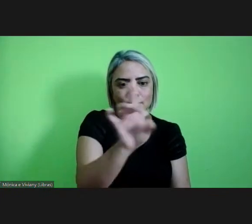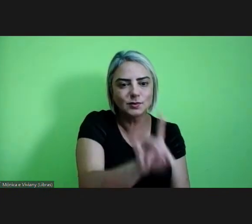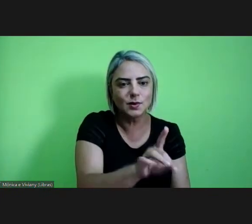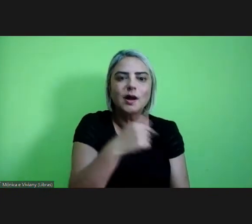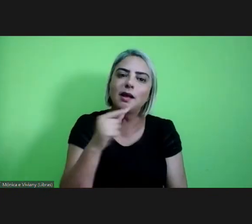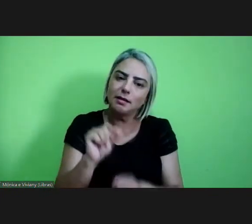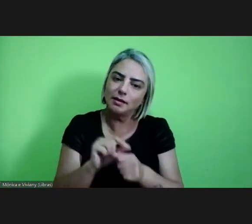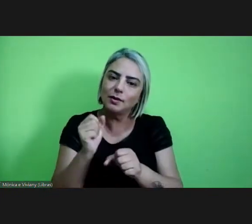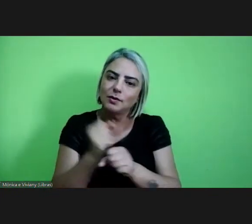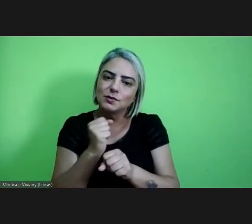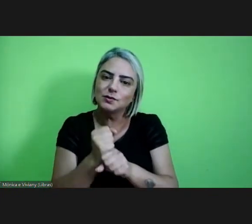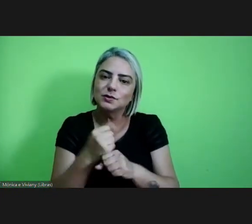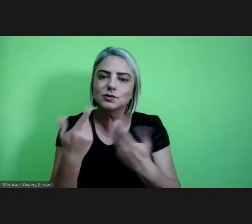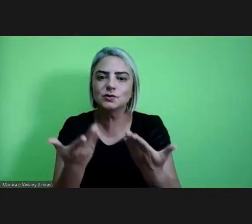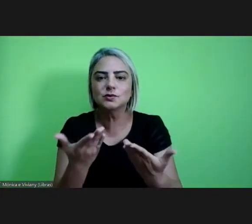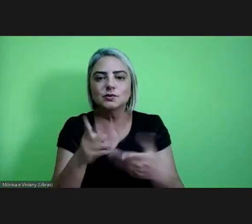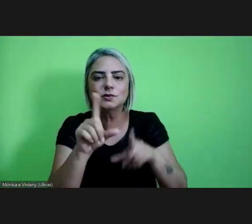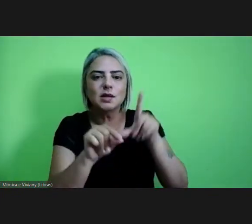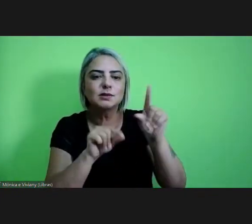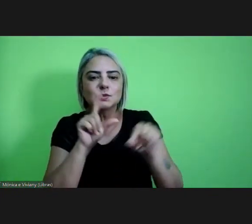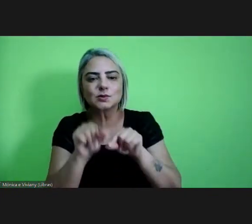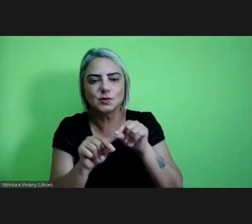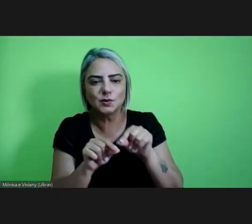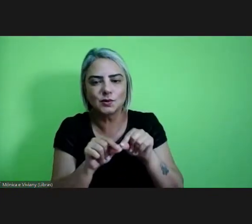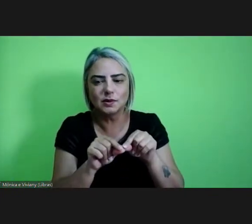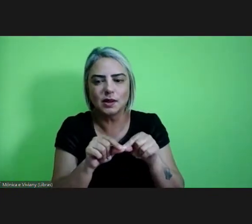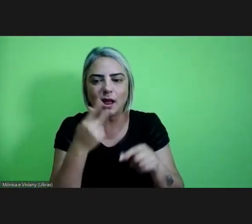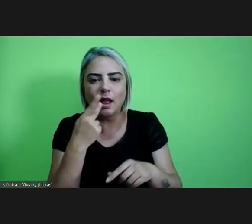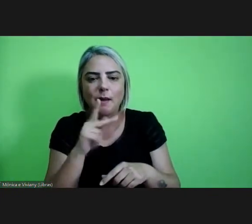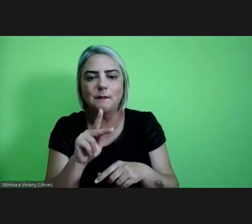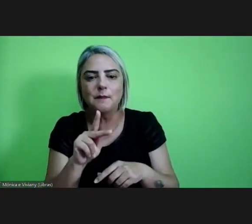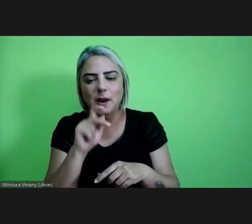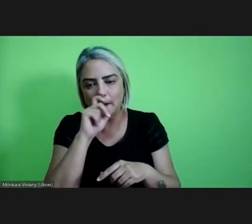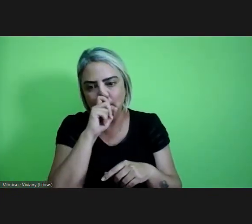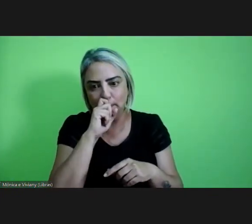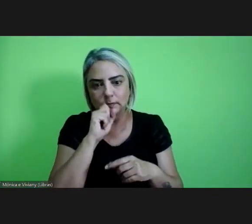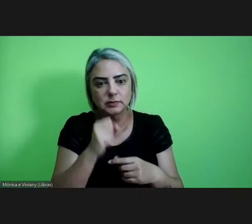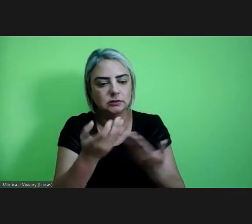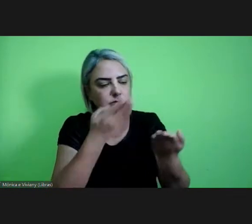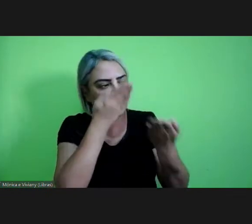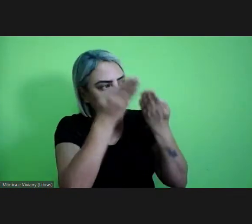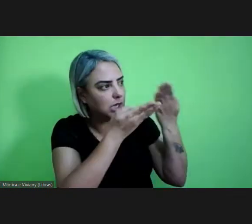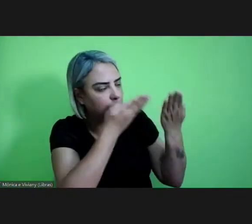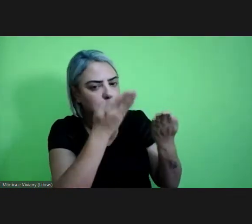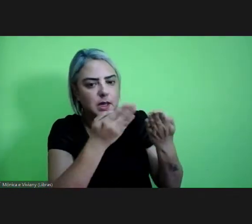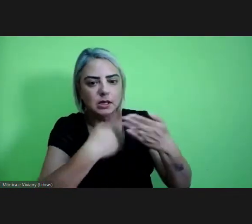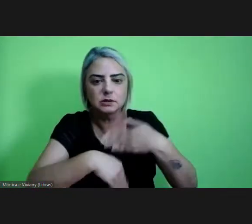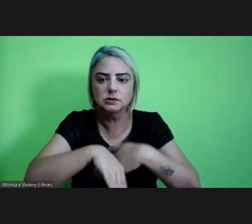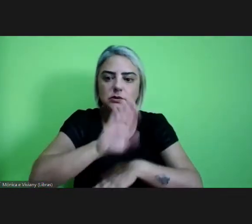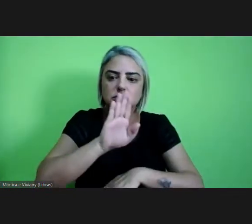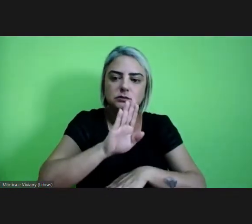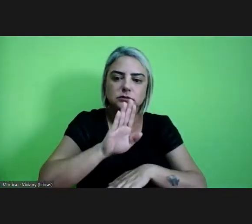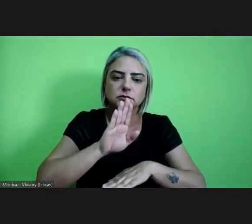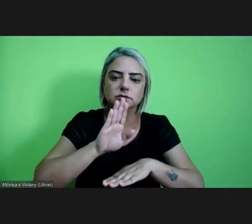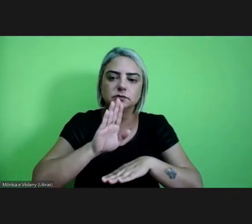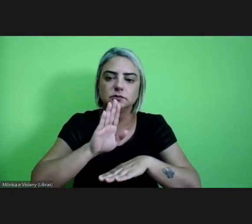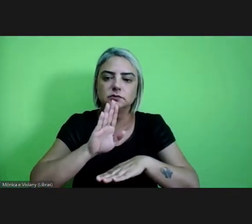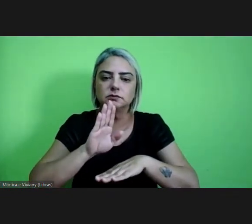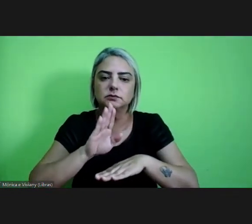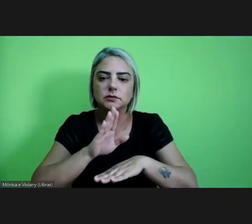the individual, and even building the alternatives for their